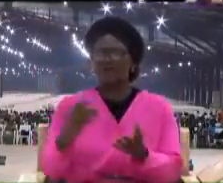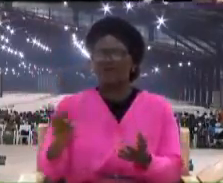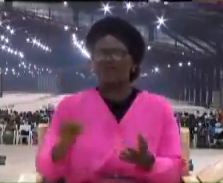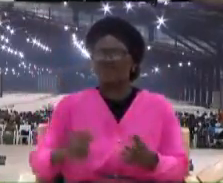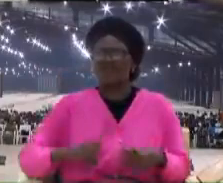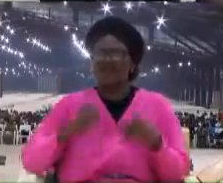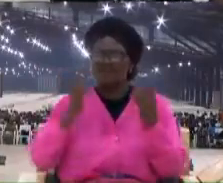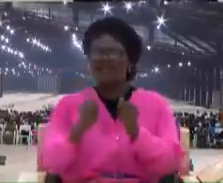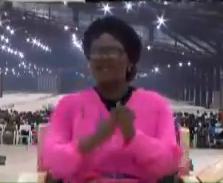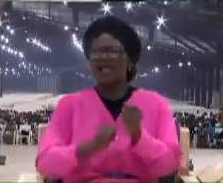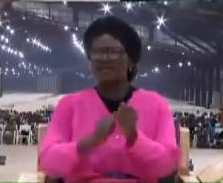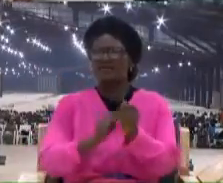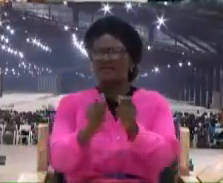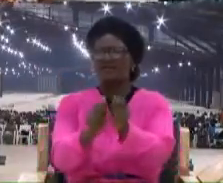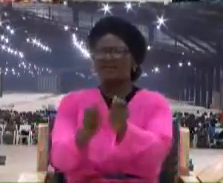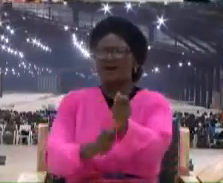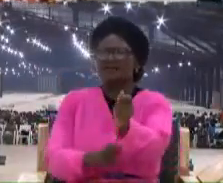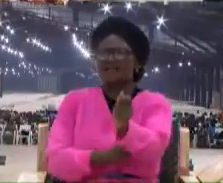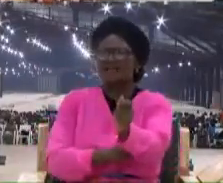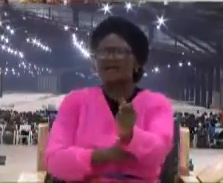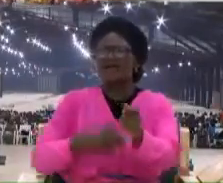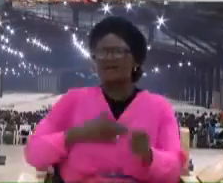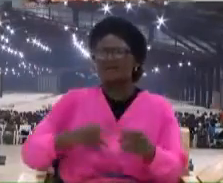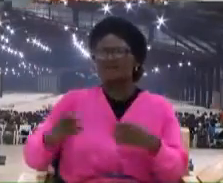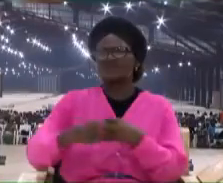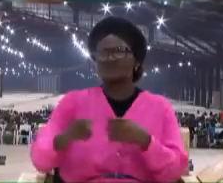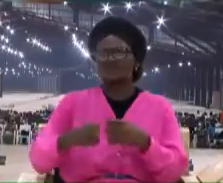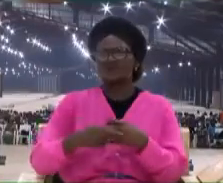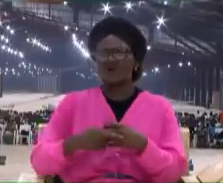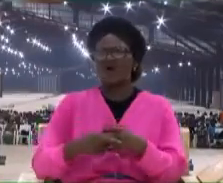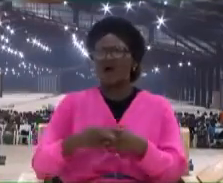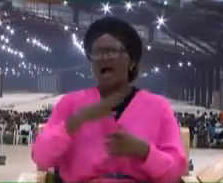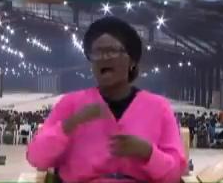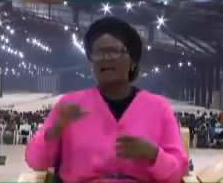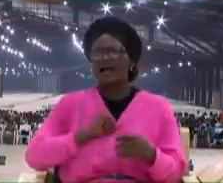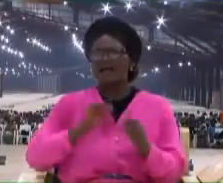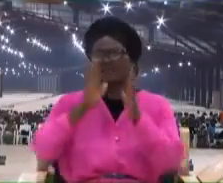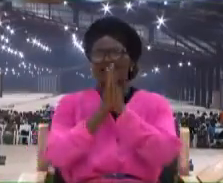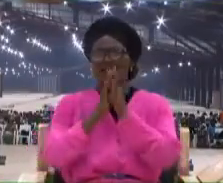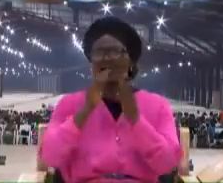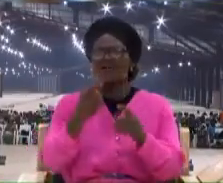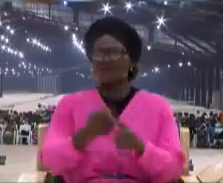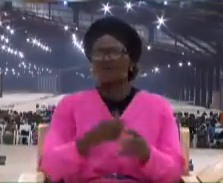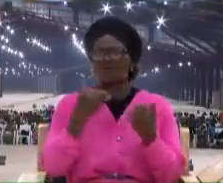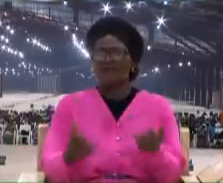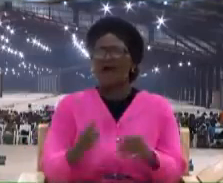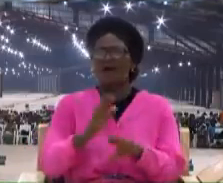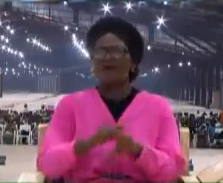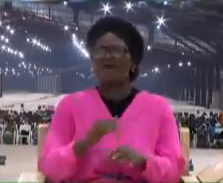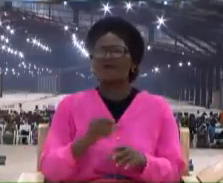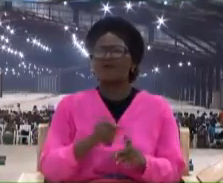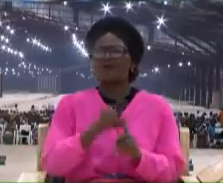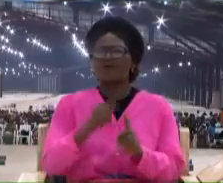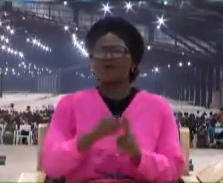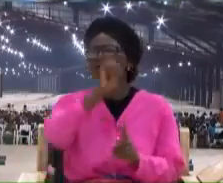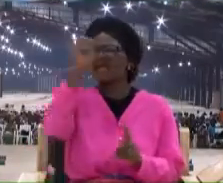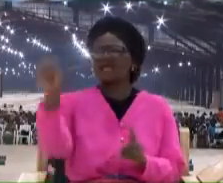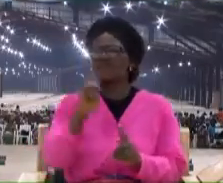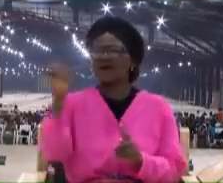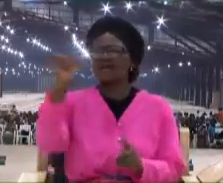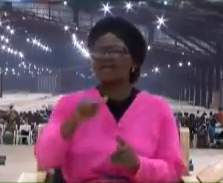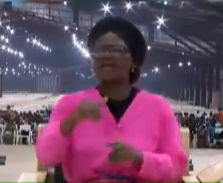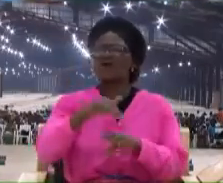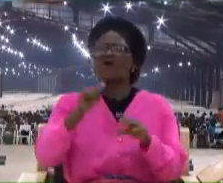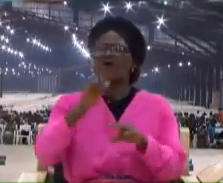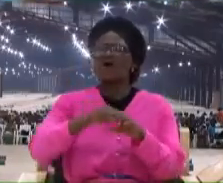Father, please restore in Jesus' name. And I pray that from now on, whenever they call on you, you will answer them